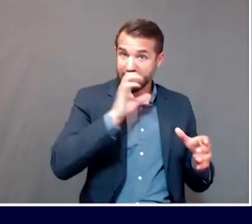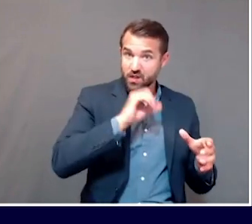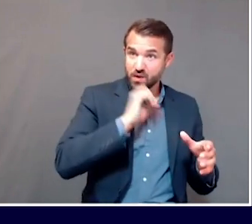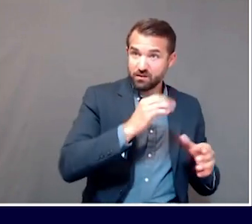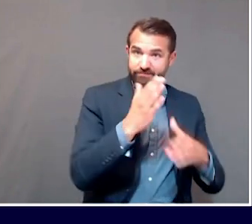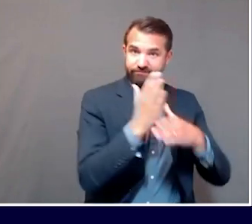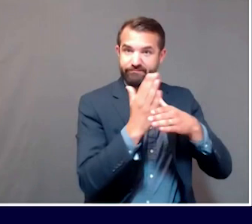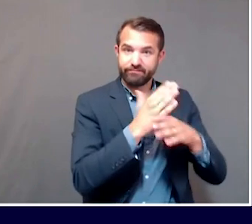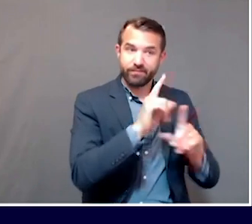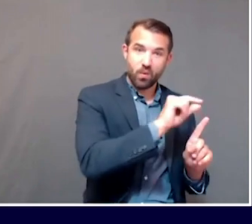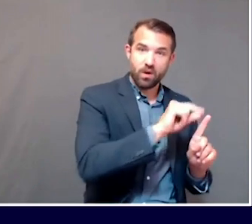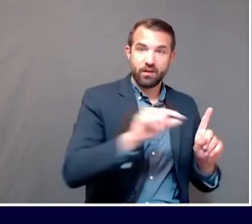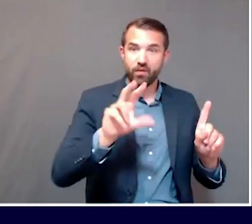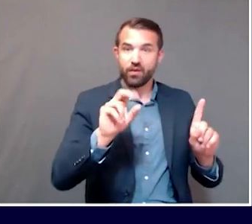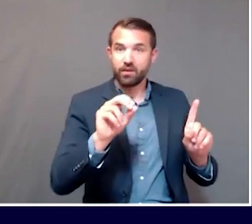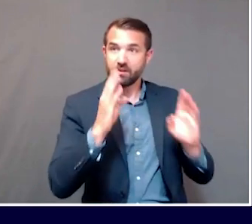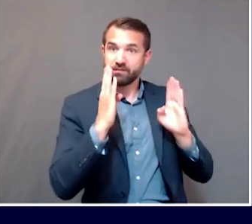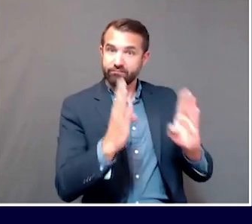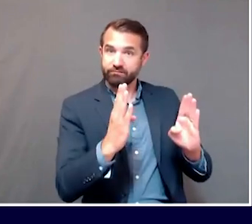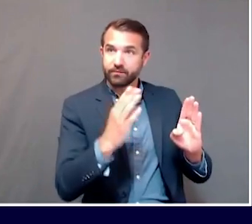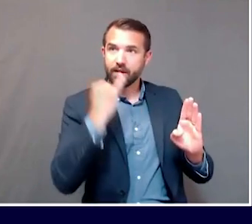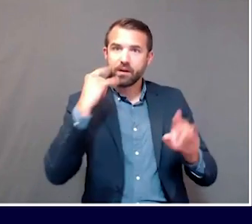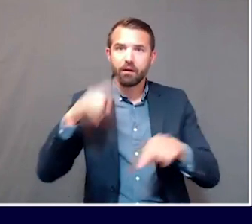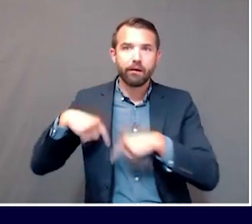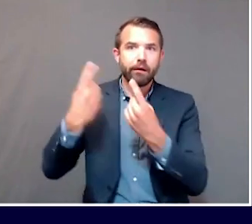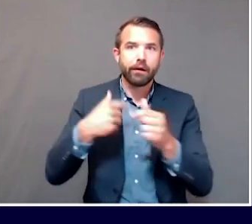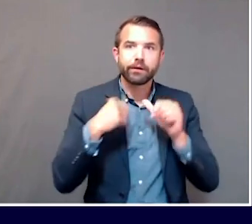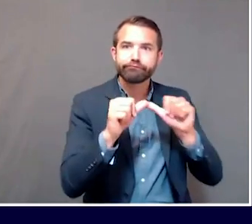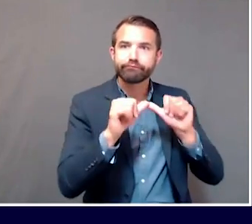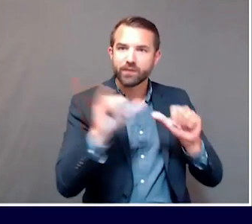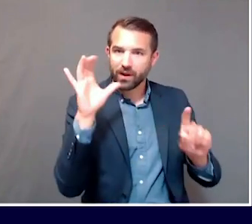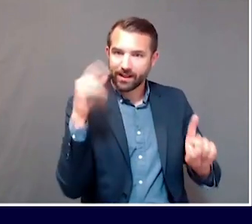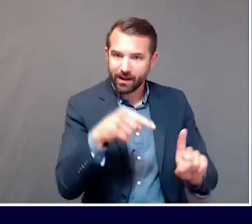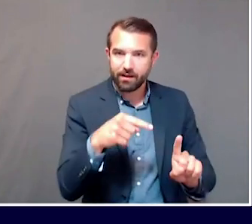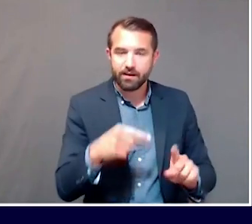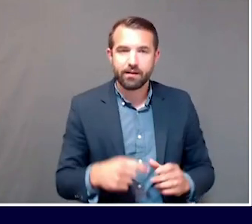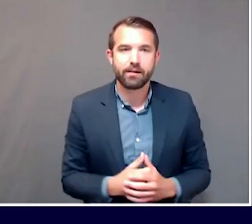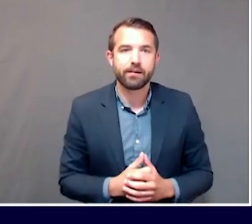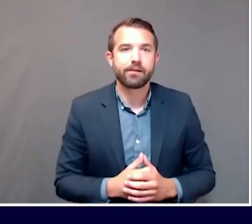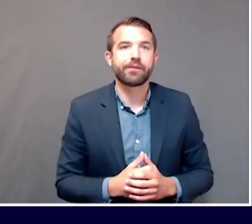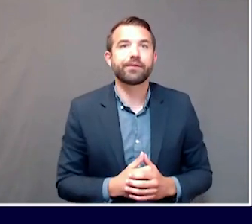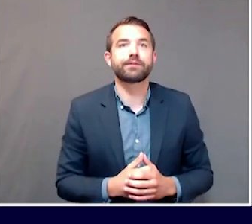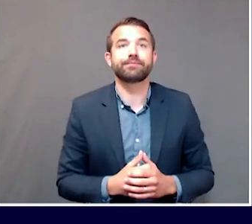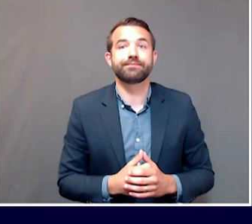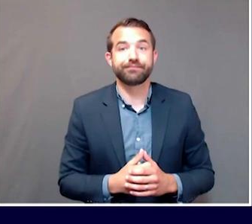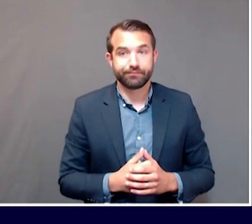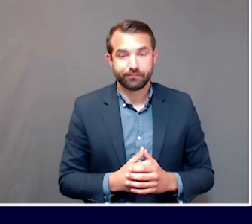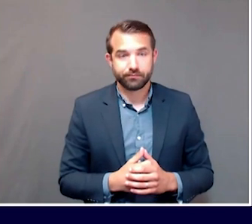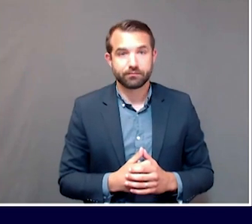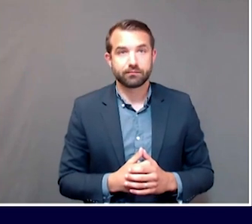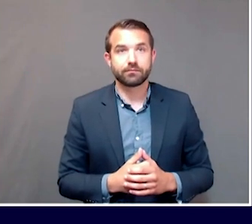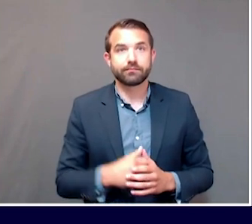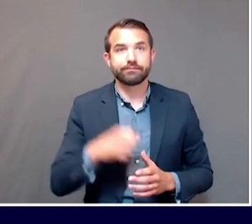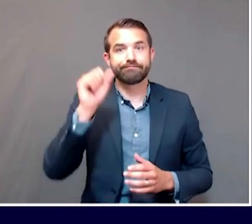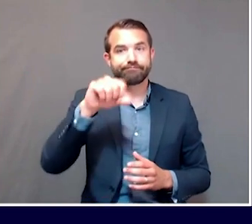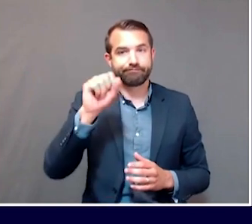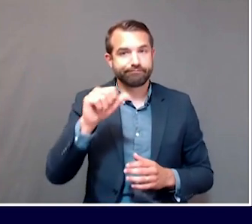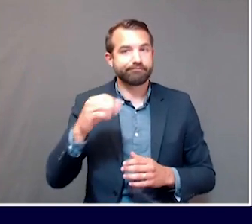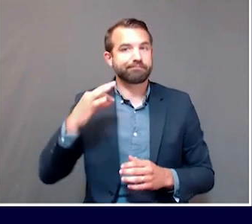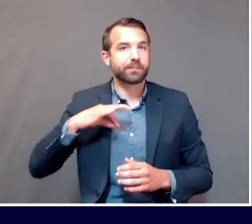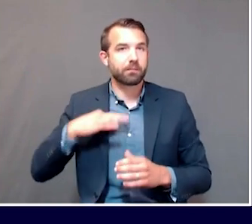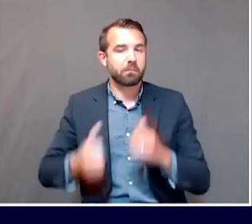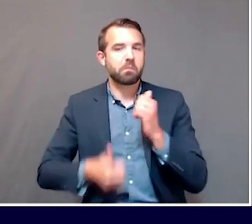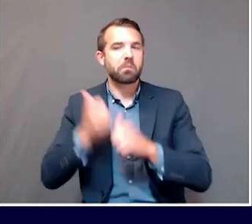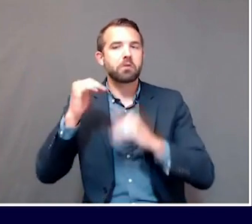pretty consistent. Thanks for that question, Ed. Things have been largely consistent. The average age of